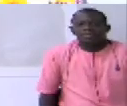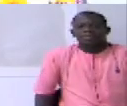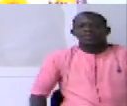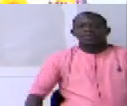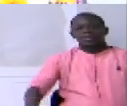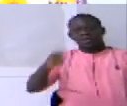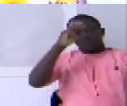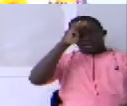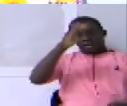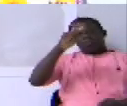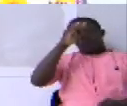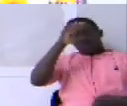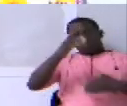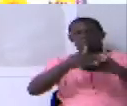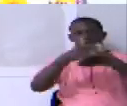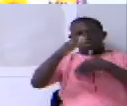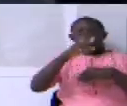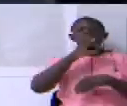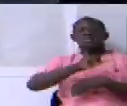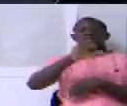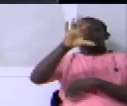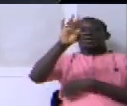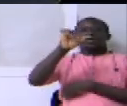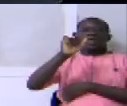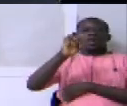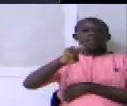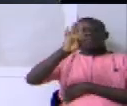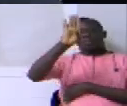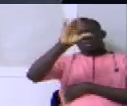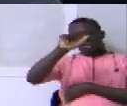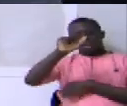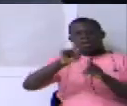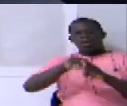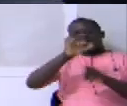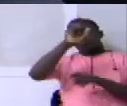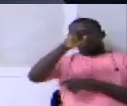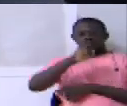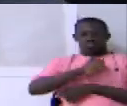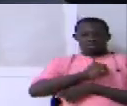Thank you very much indeed, Mr. Tamba, for your